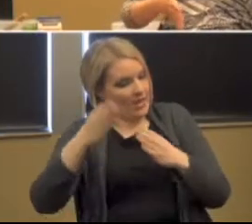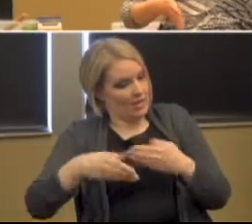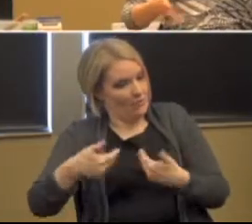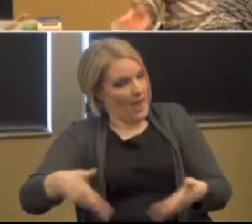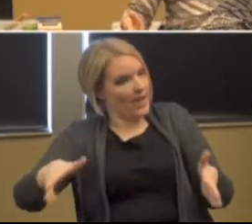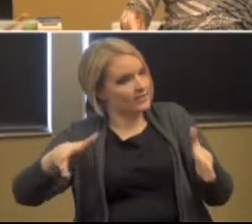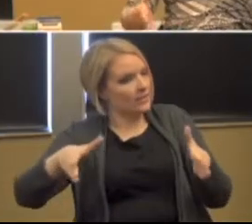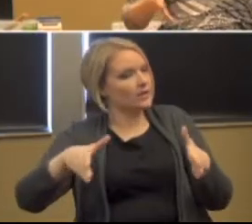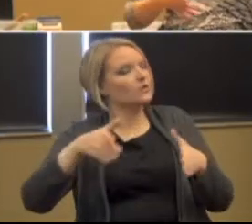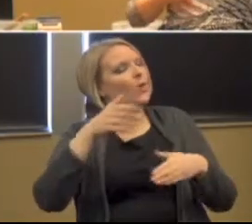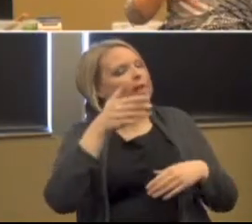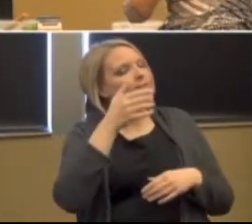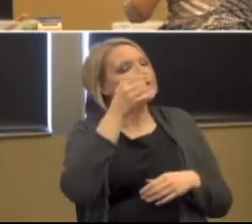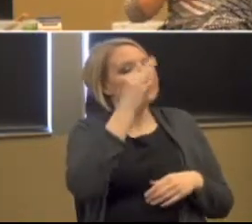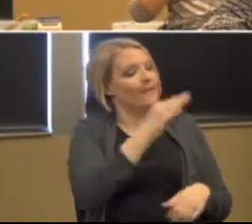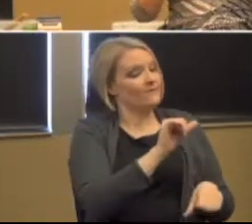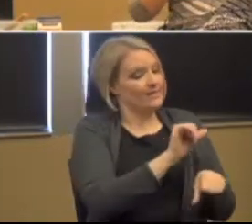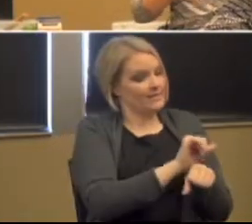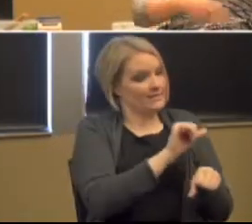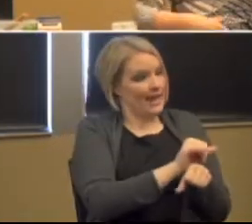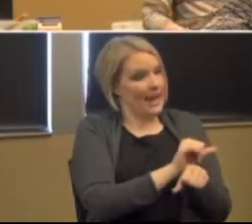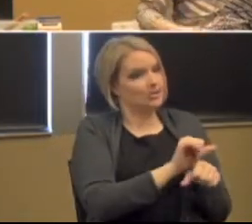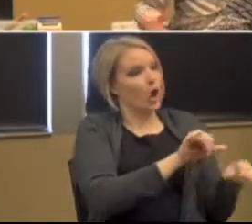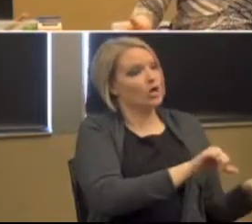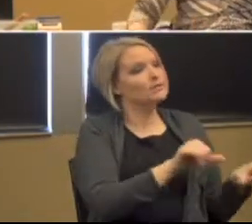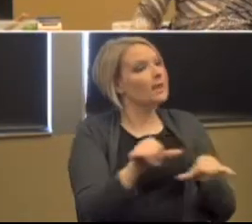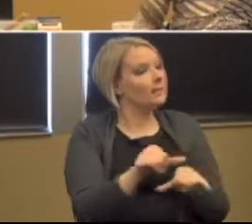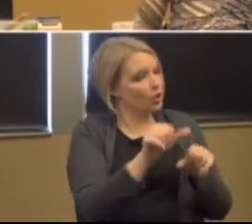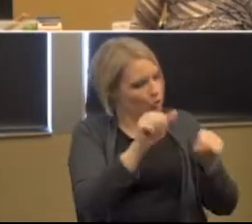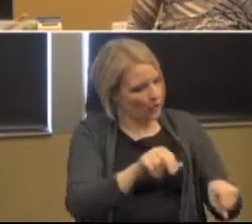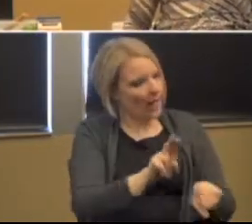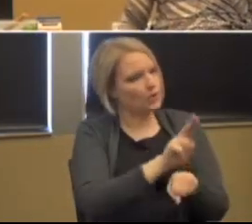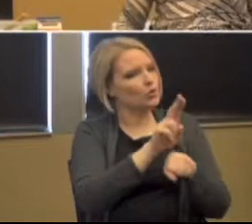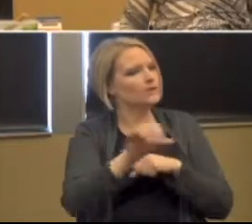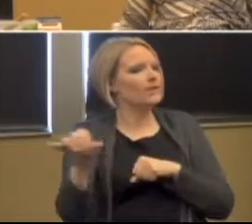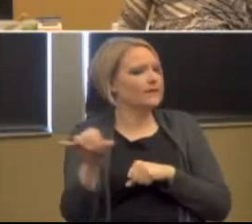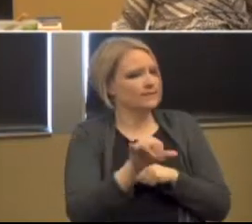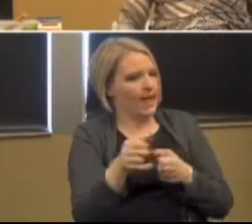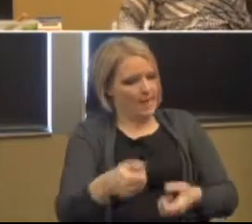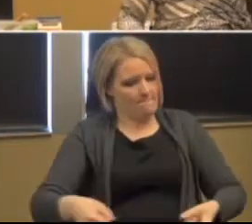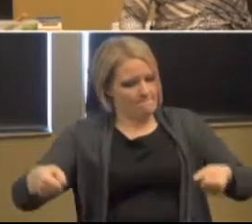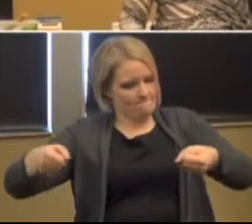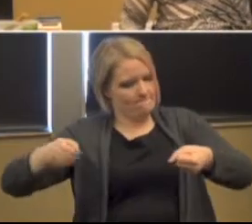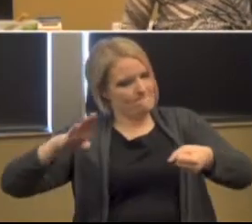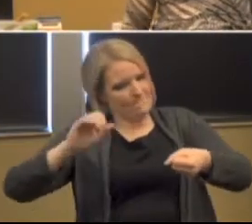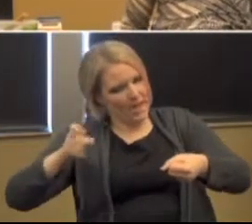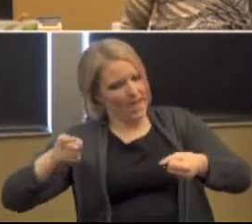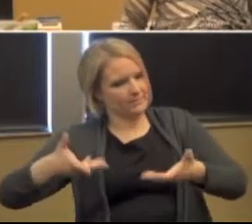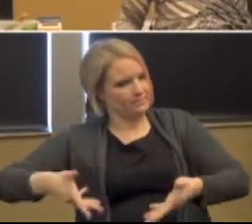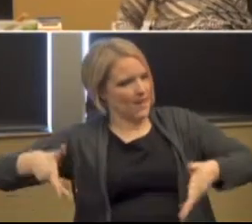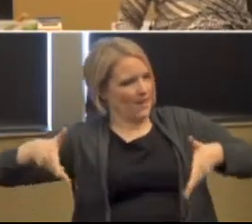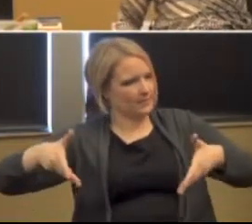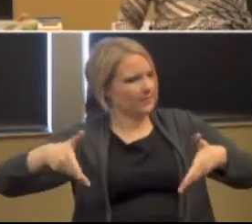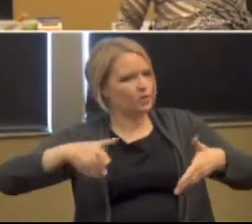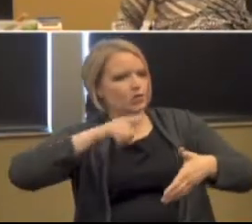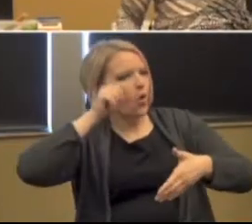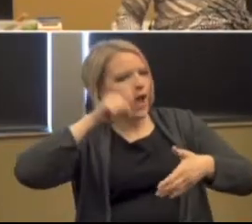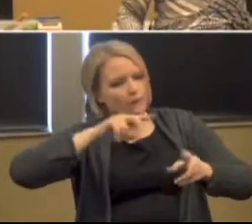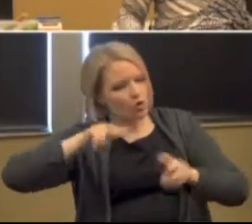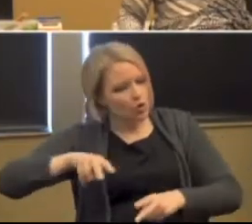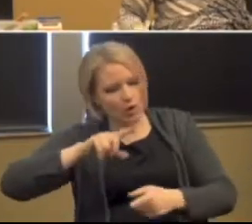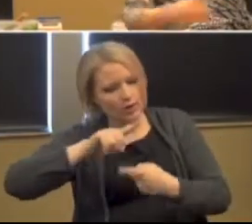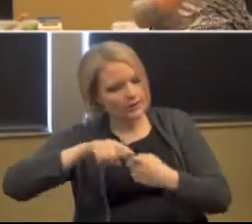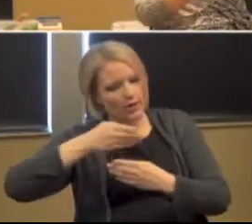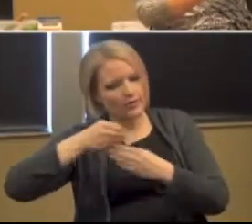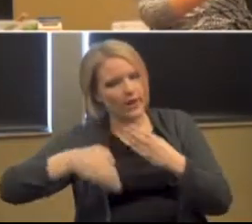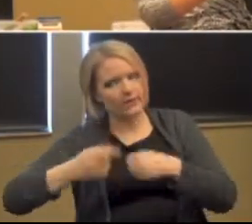the tasks are the same type of tasks, you can use that same box. have to look at it till the end of the day? No, and